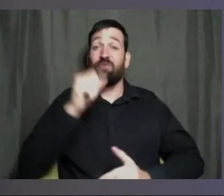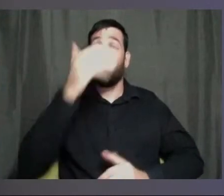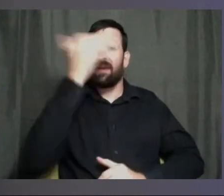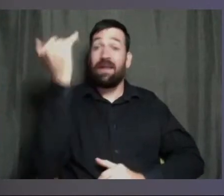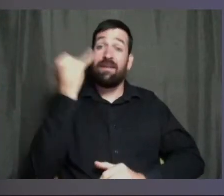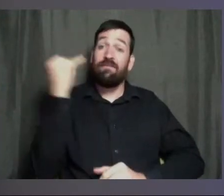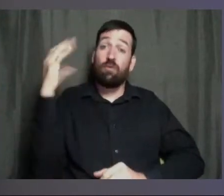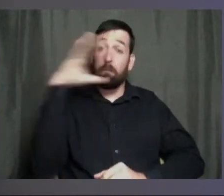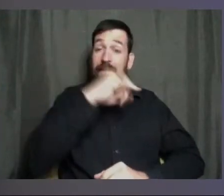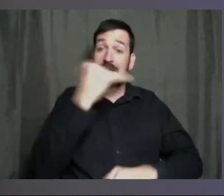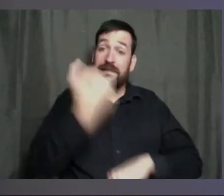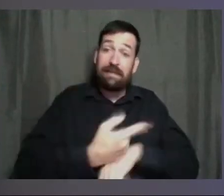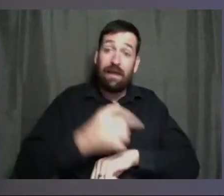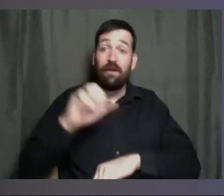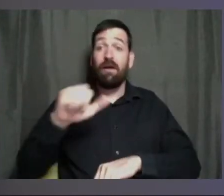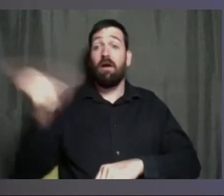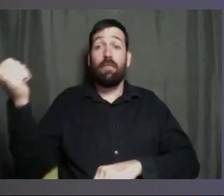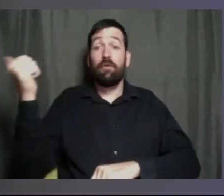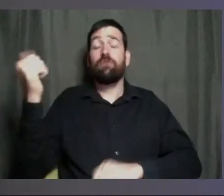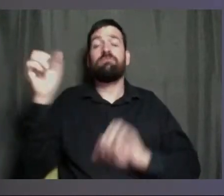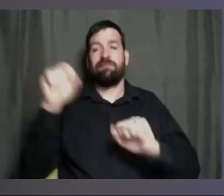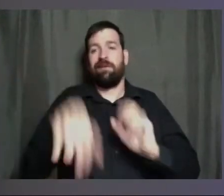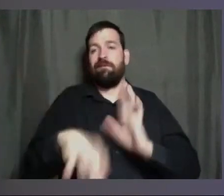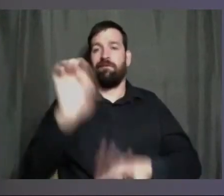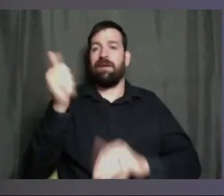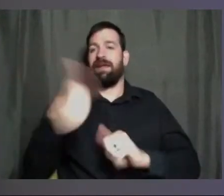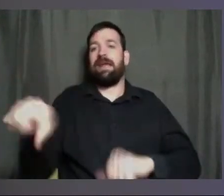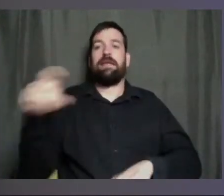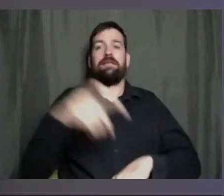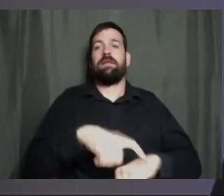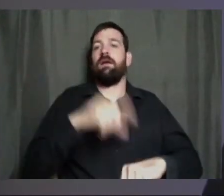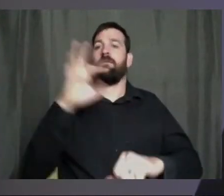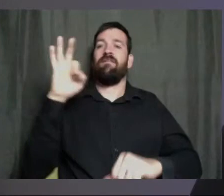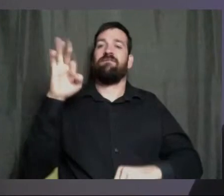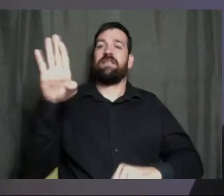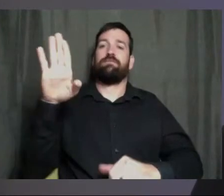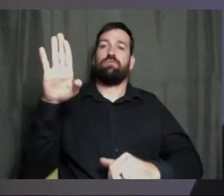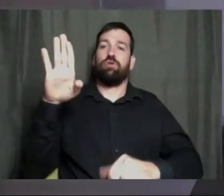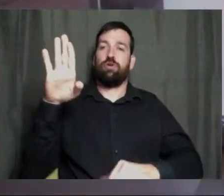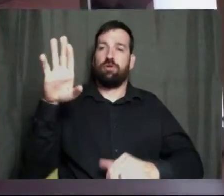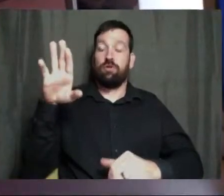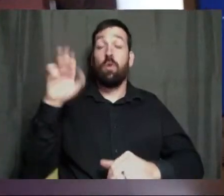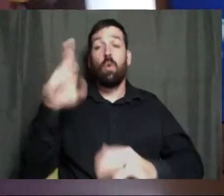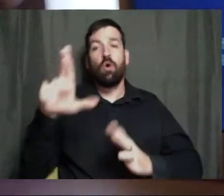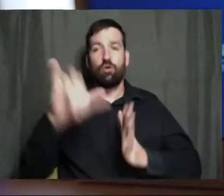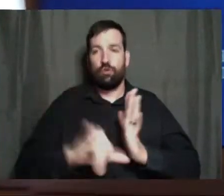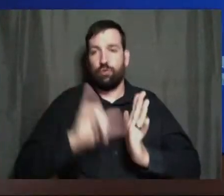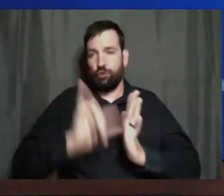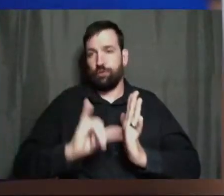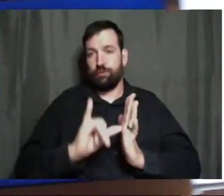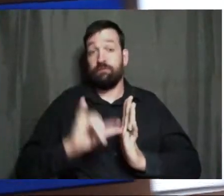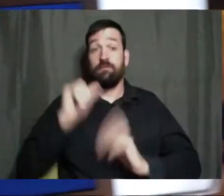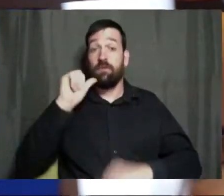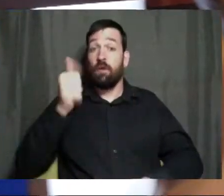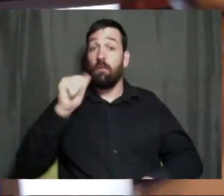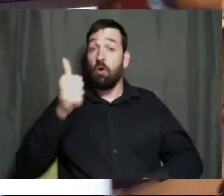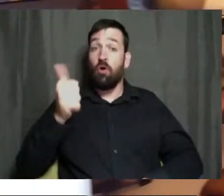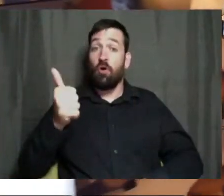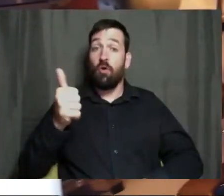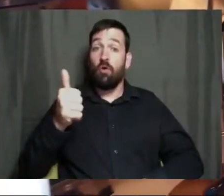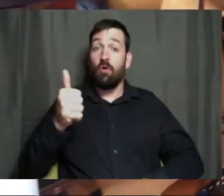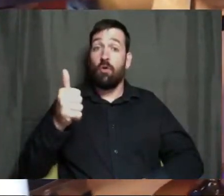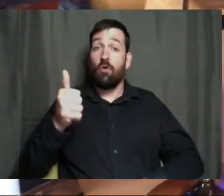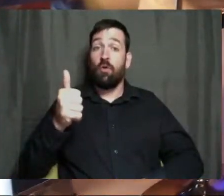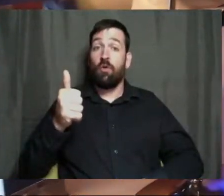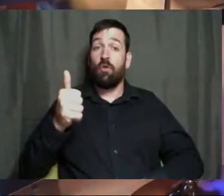or any other shows, you can find us anytime on our Facebook page or our YouTube channel. Tomorrow, coming up, she is a